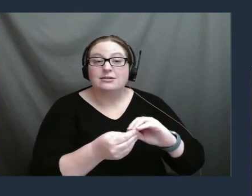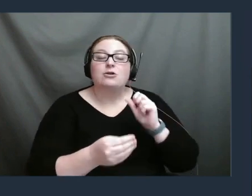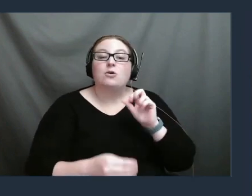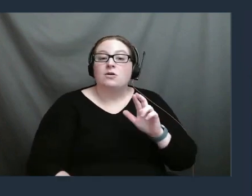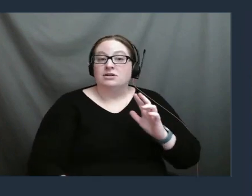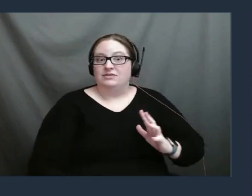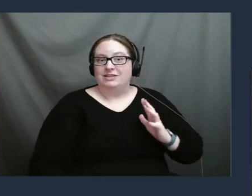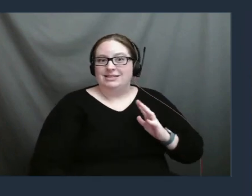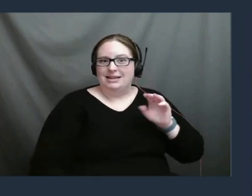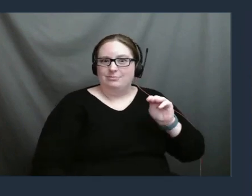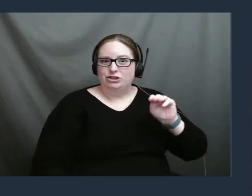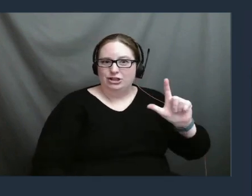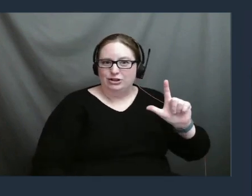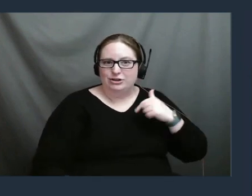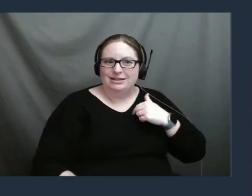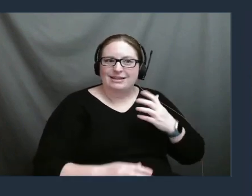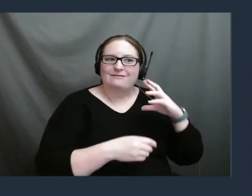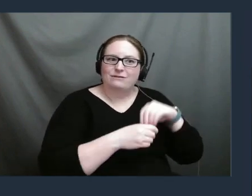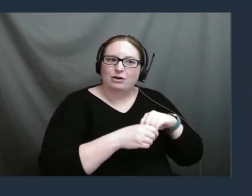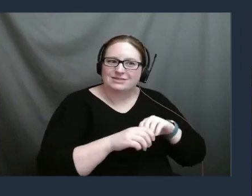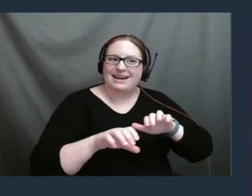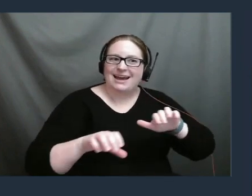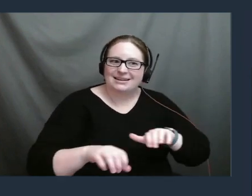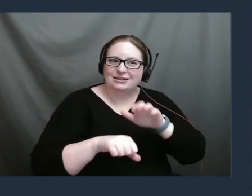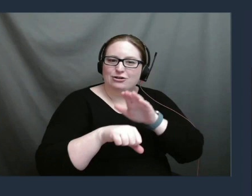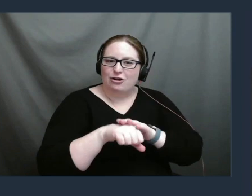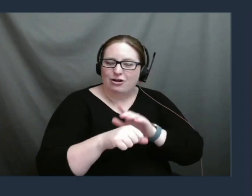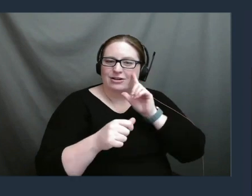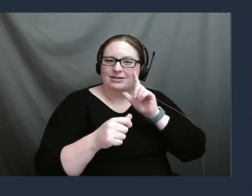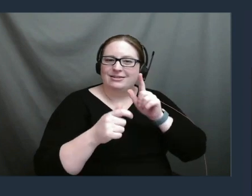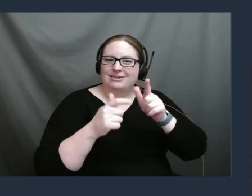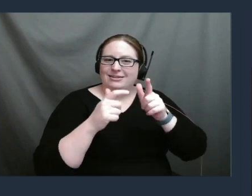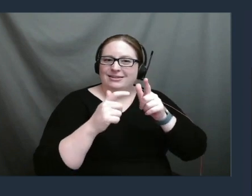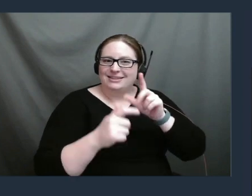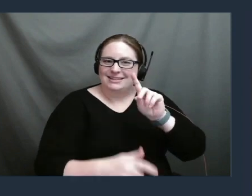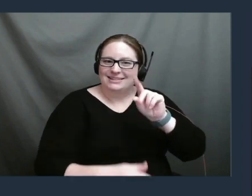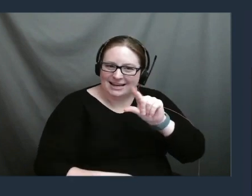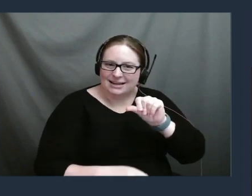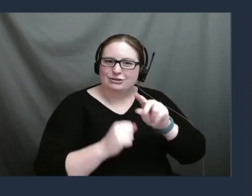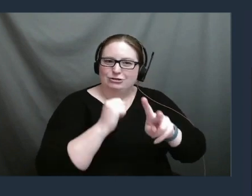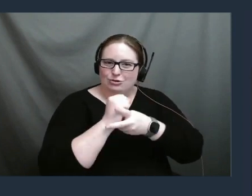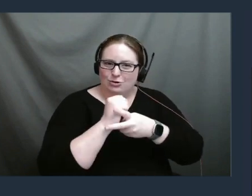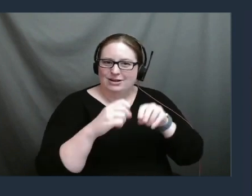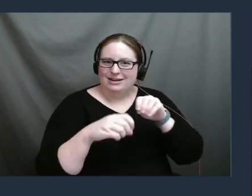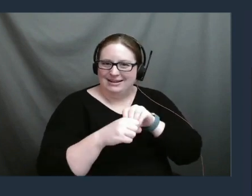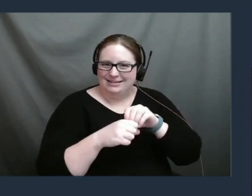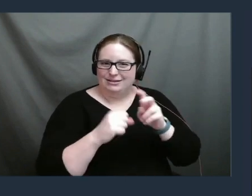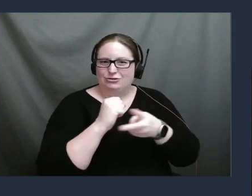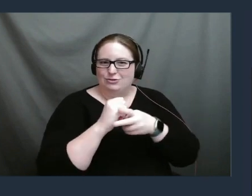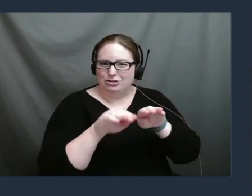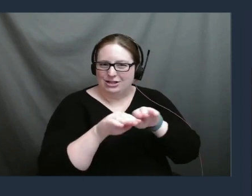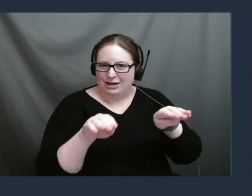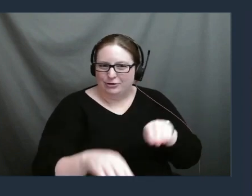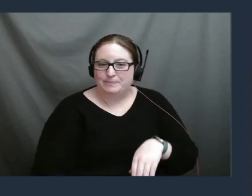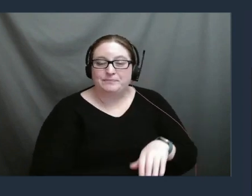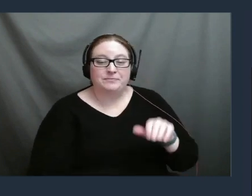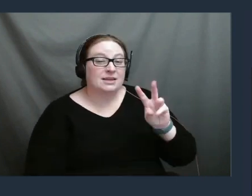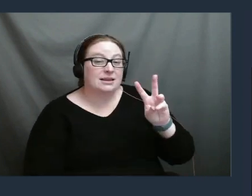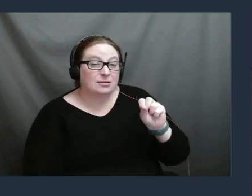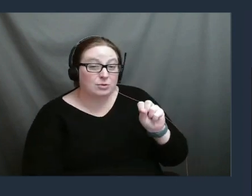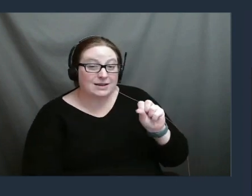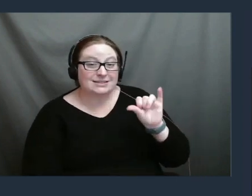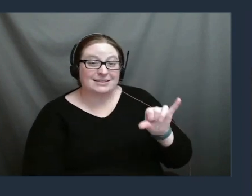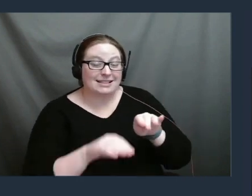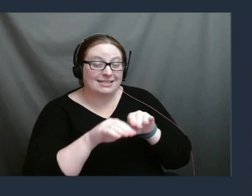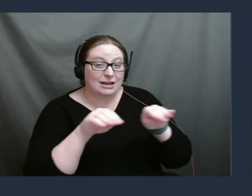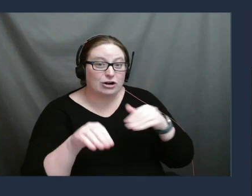that involves acting upon the data stored in the streaming storage layer. In AWS, this layer has the widest variety